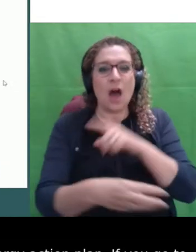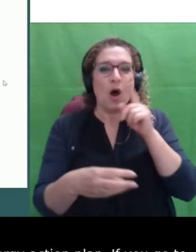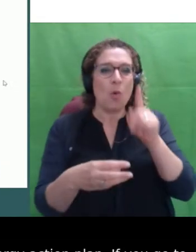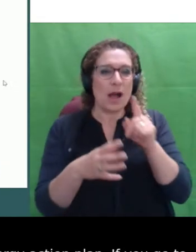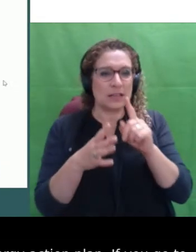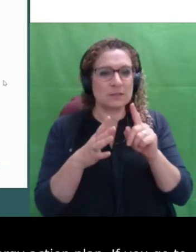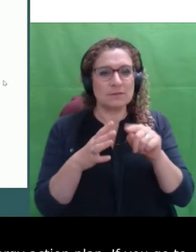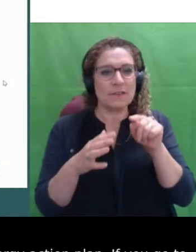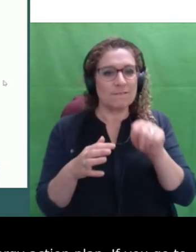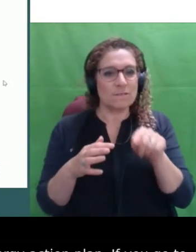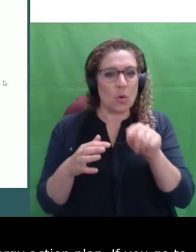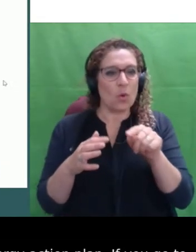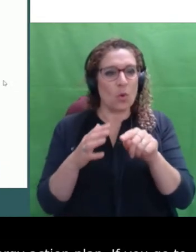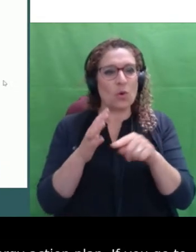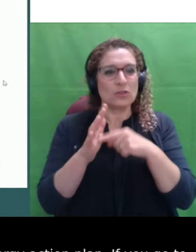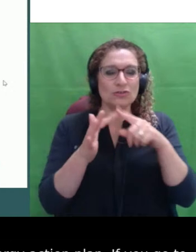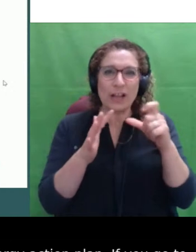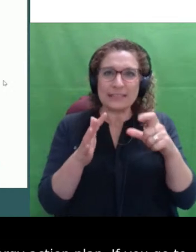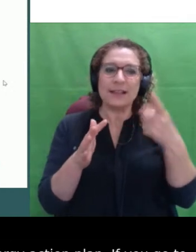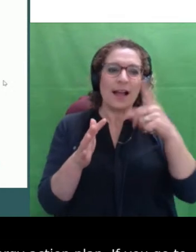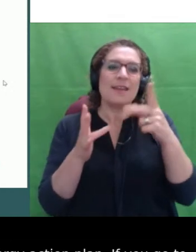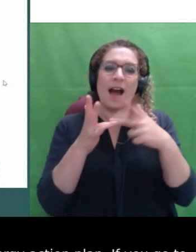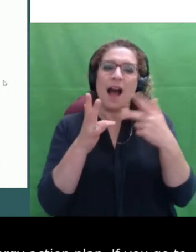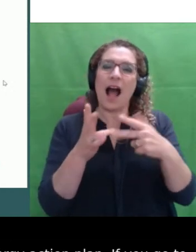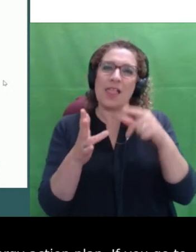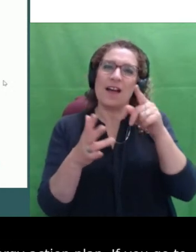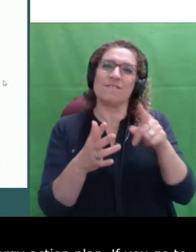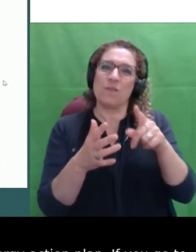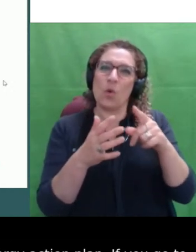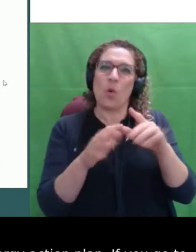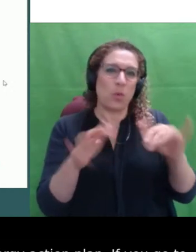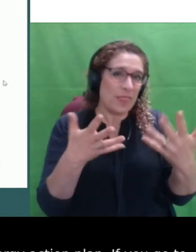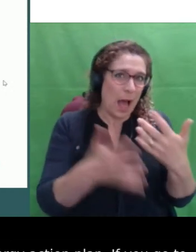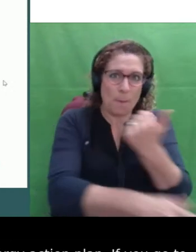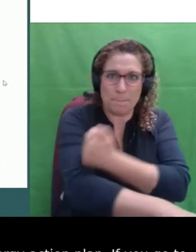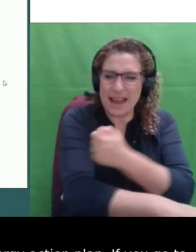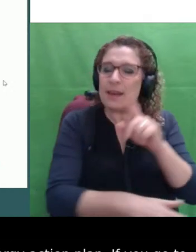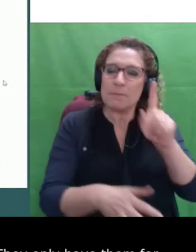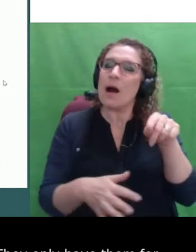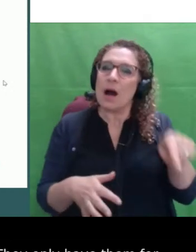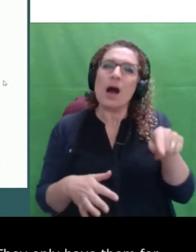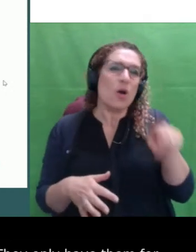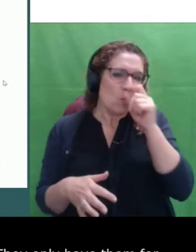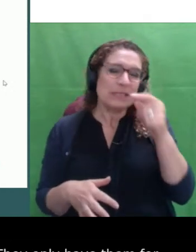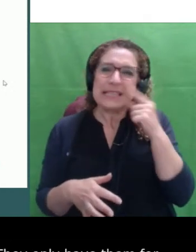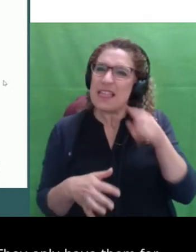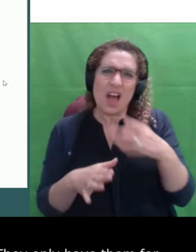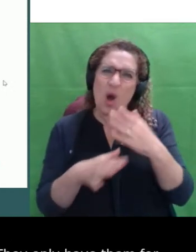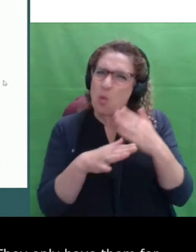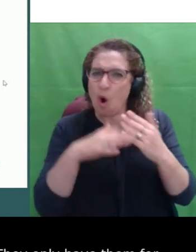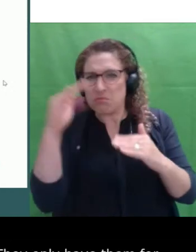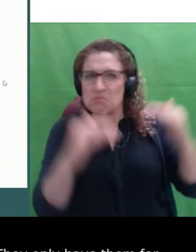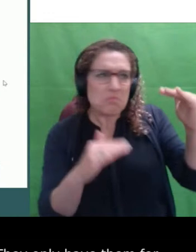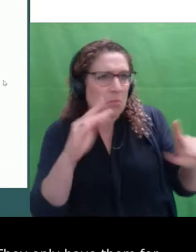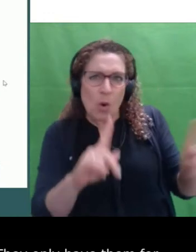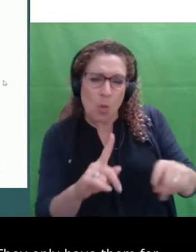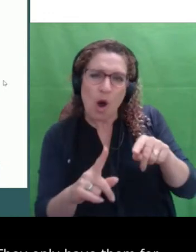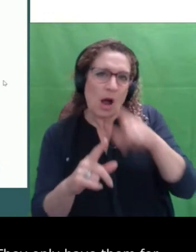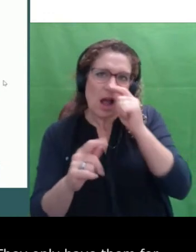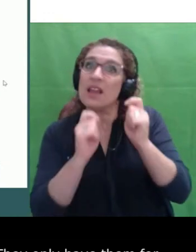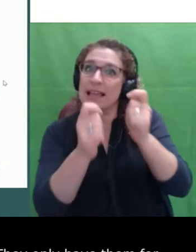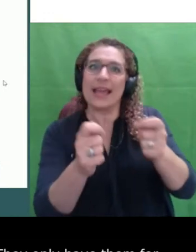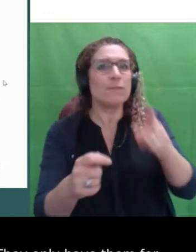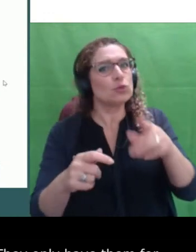peds but they are they do work for adults so i give them to adults as well they're quite self-explanatory it tells you what a mild to moderate reaction looks